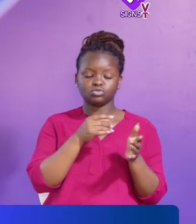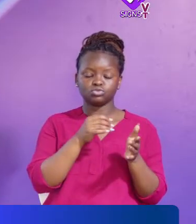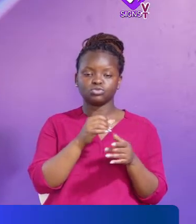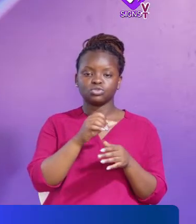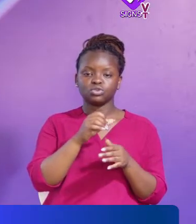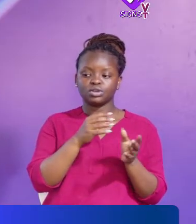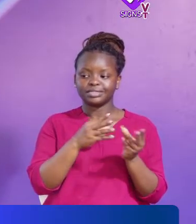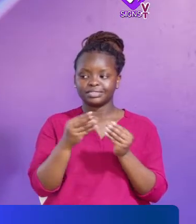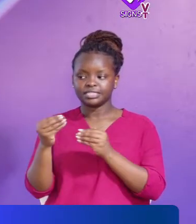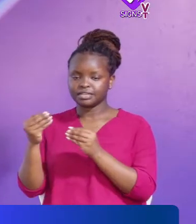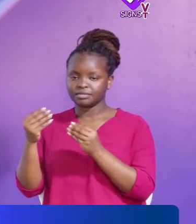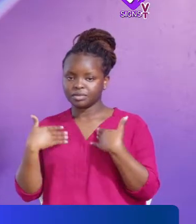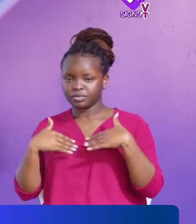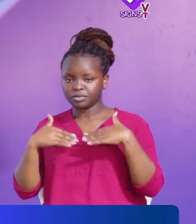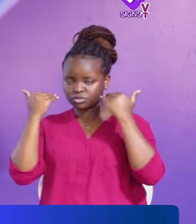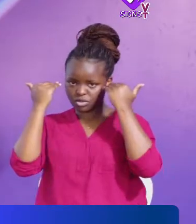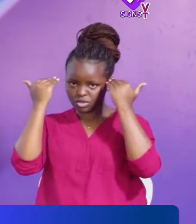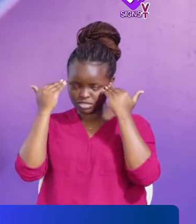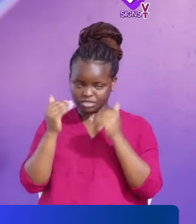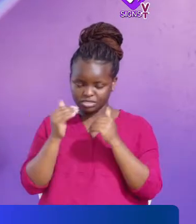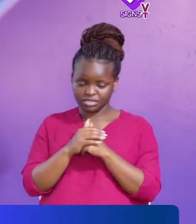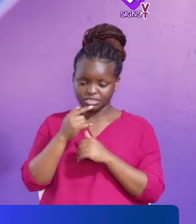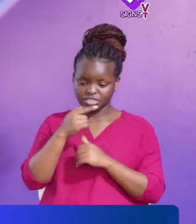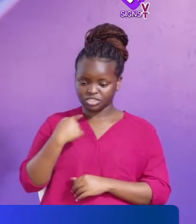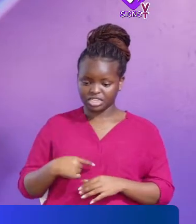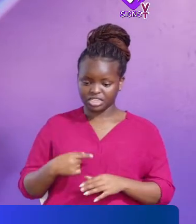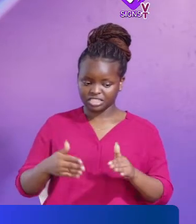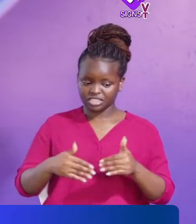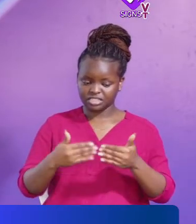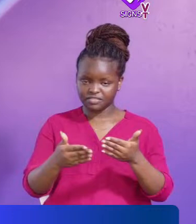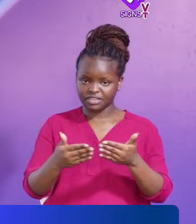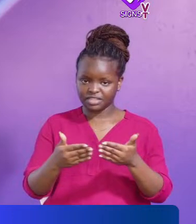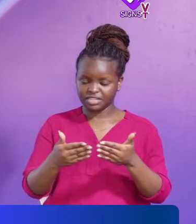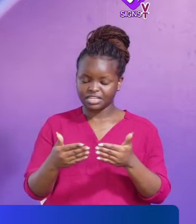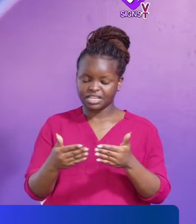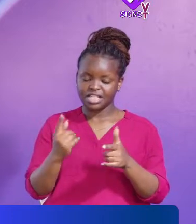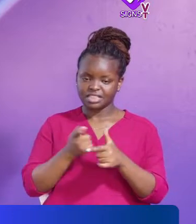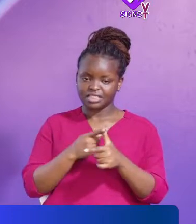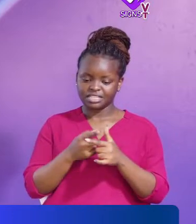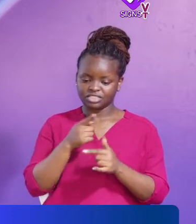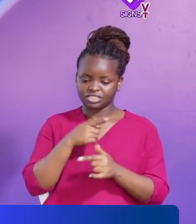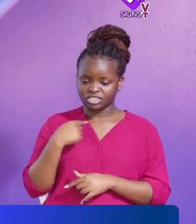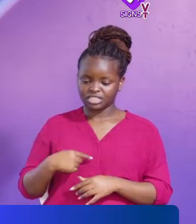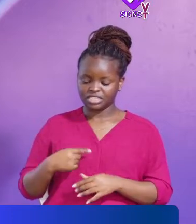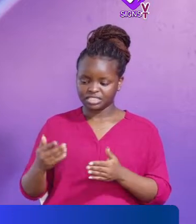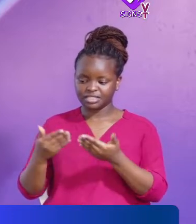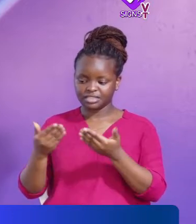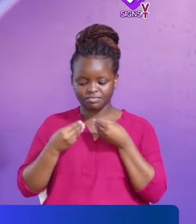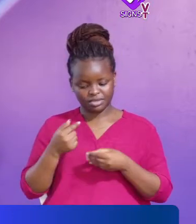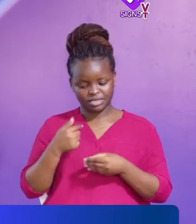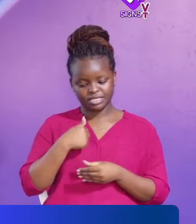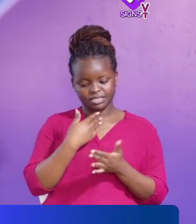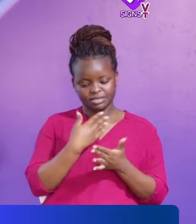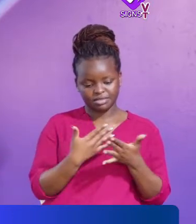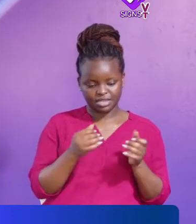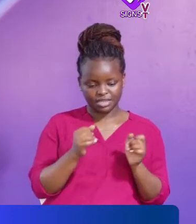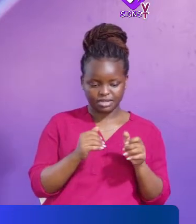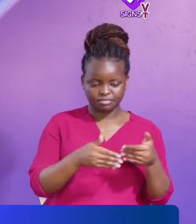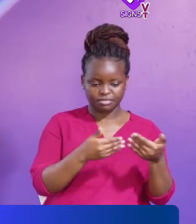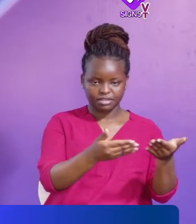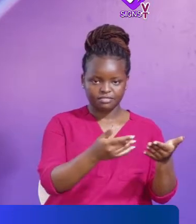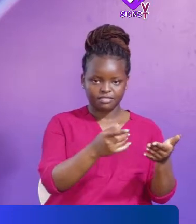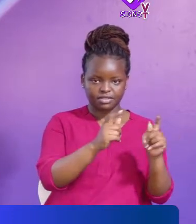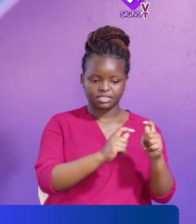the Chinese asked for William Ruto asked from the Chinese to give them something so that they can award the tender to